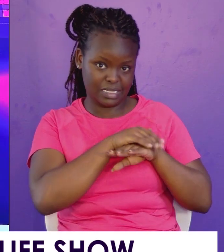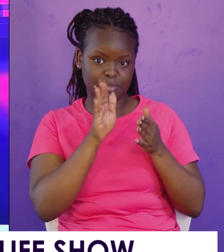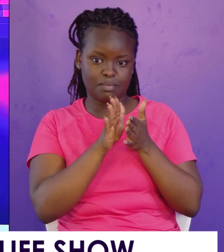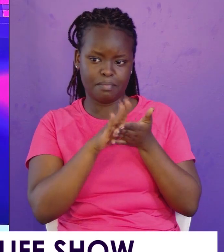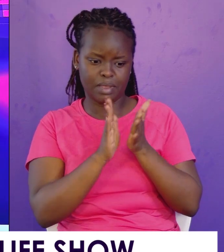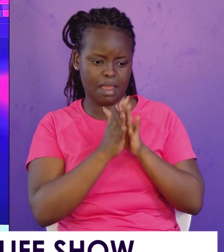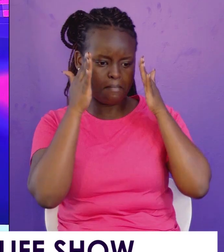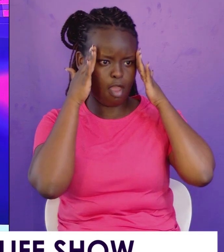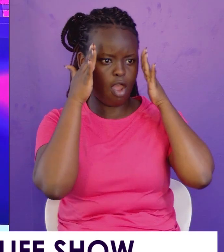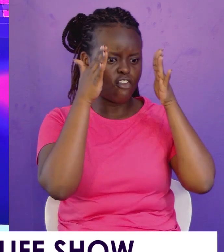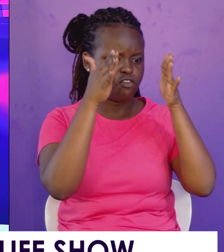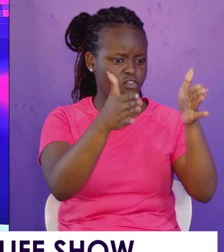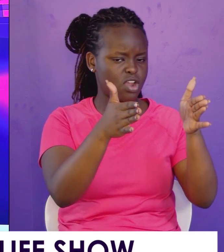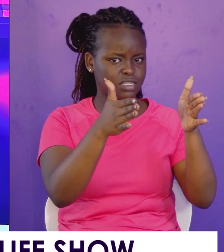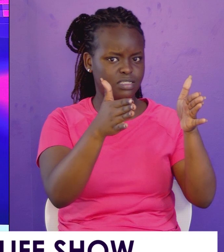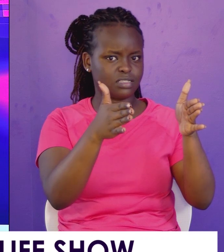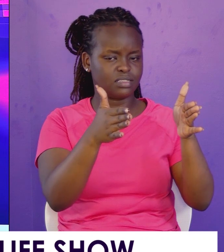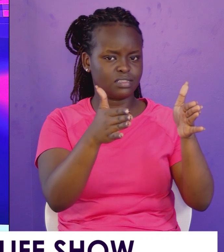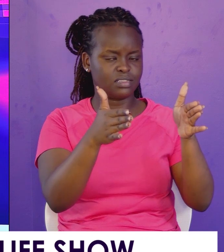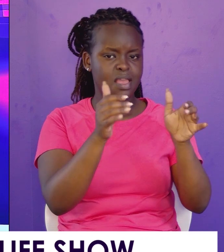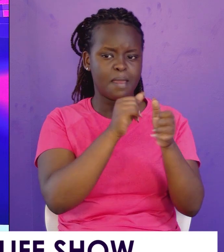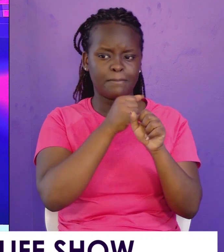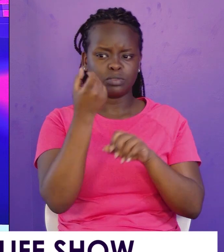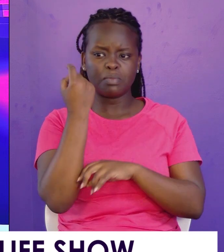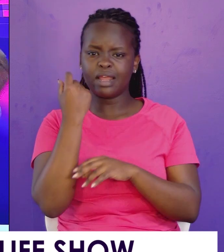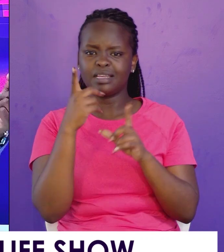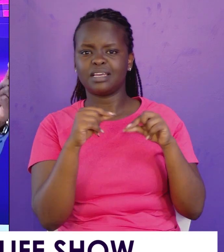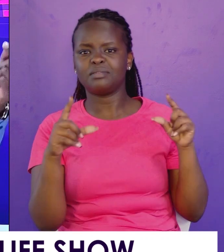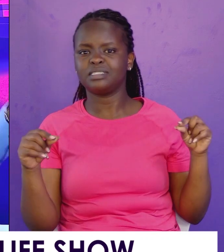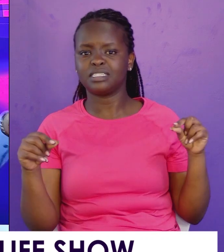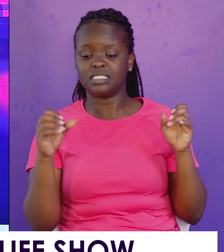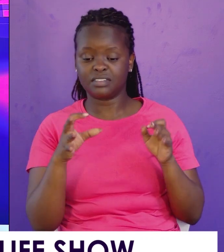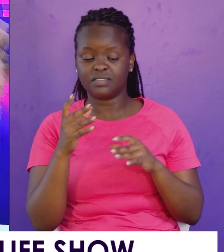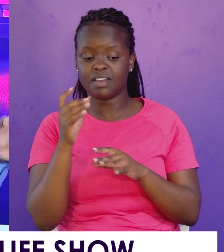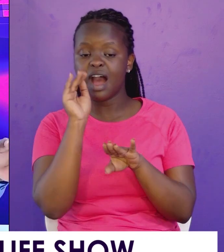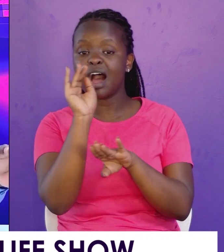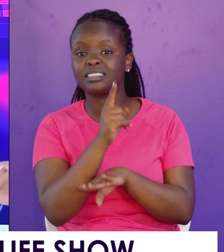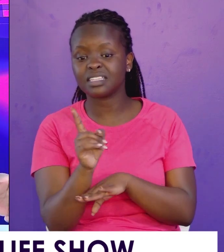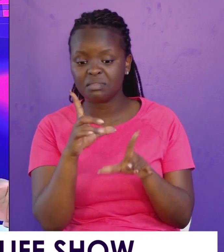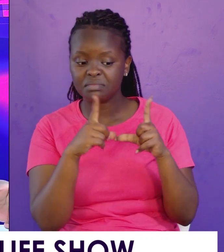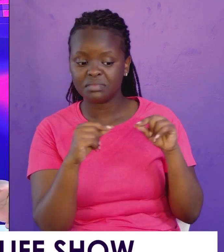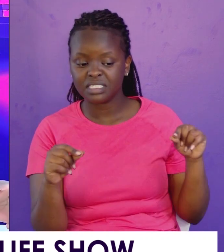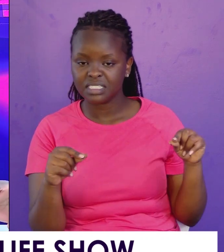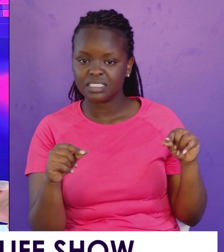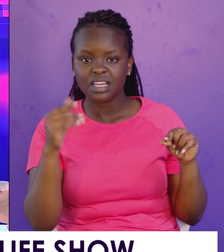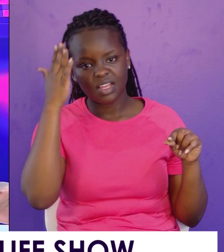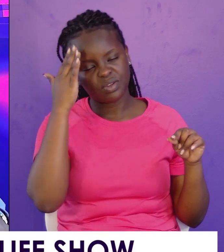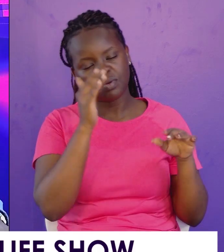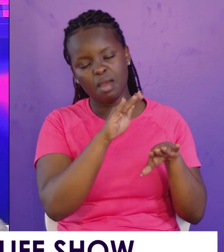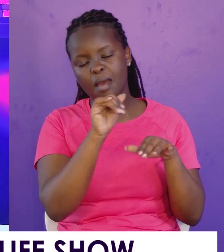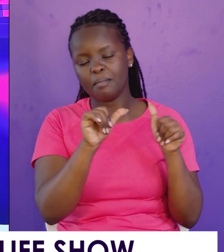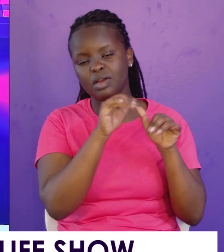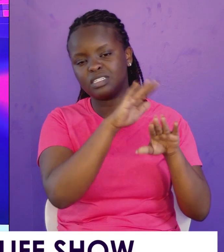the hindrance to the message. I'm sure you ask them the message, they can't tell you. No, what they was knew being about spoken the English, but